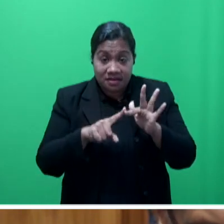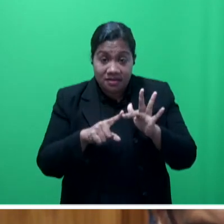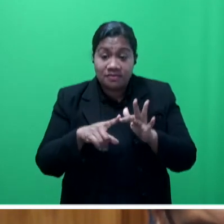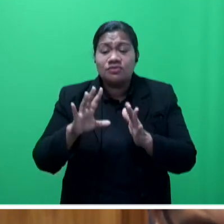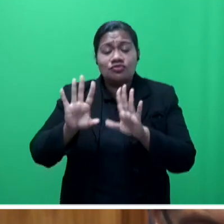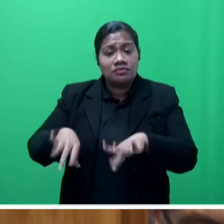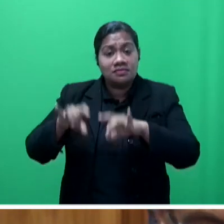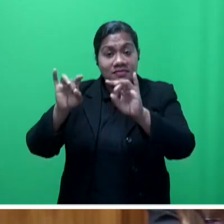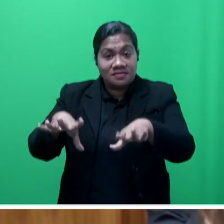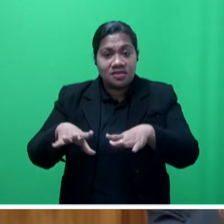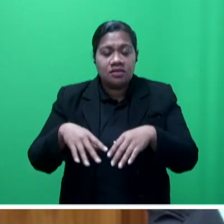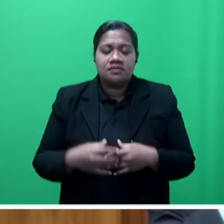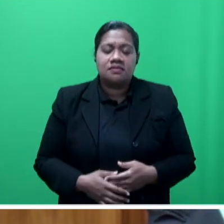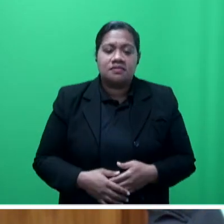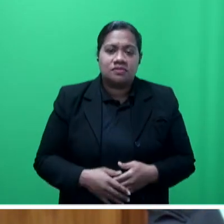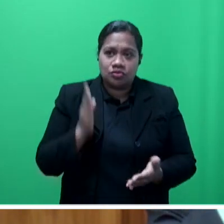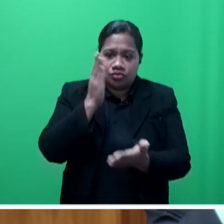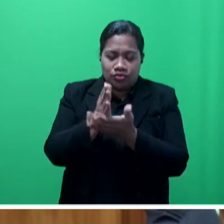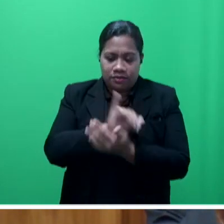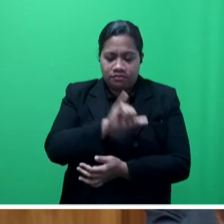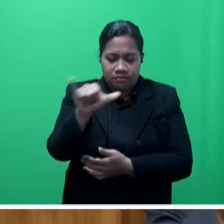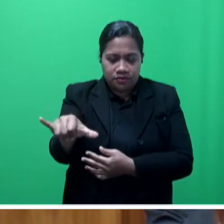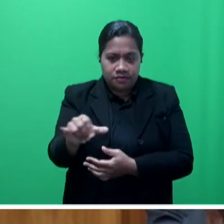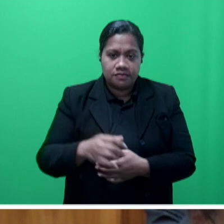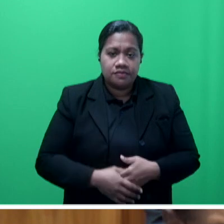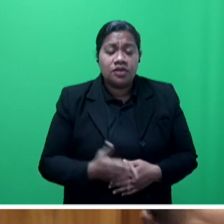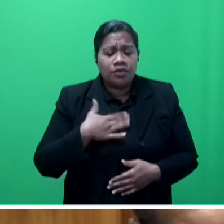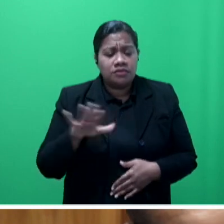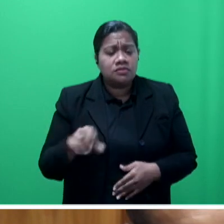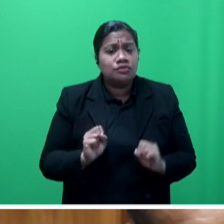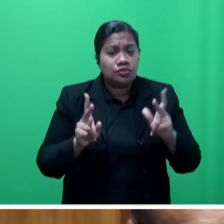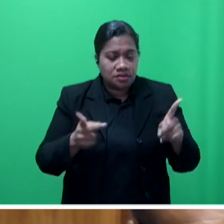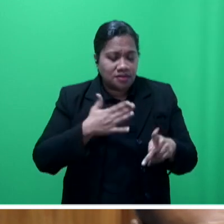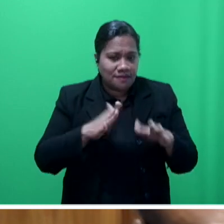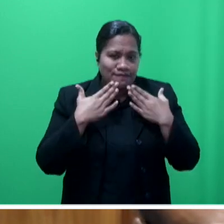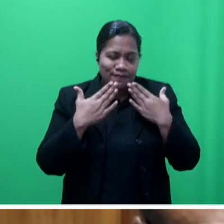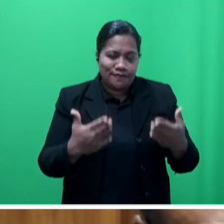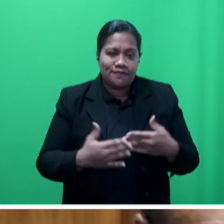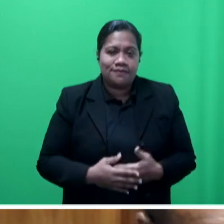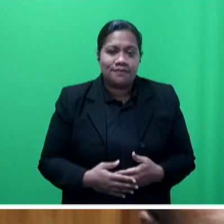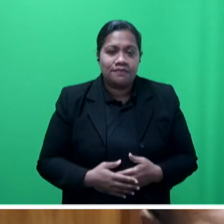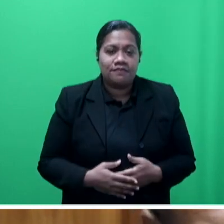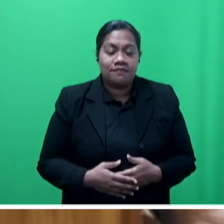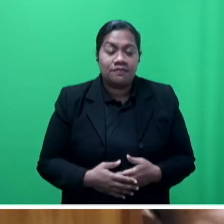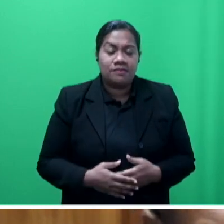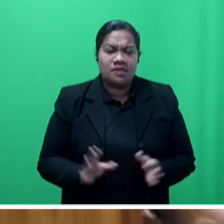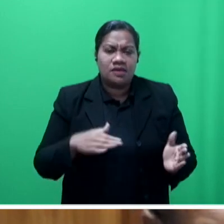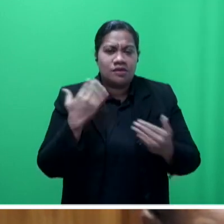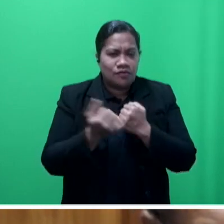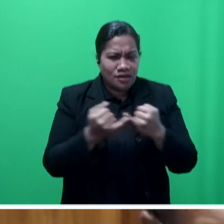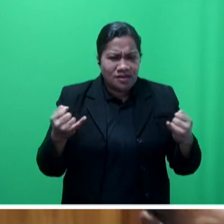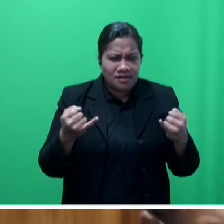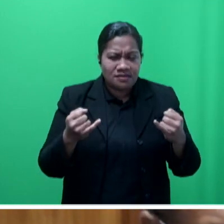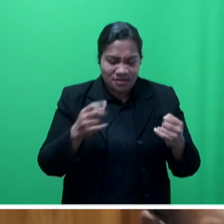remiss of me to not mention this, sir. I want to take this opportunity also to thank the frontliners for their commitment and